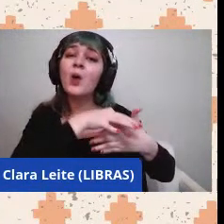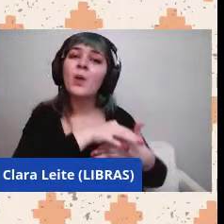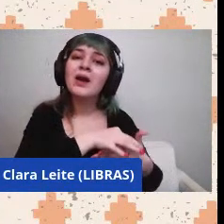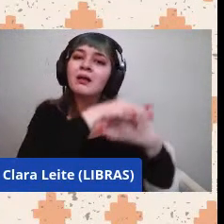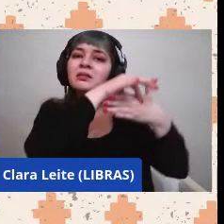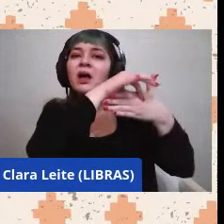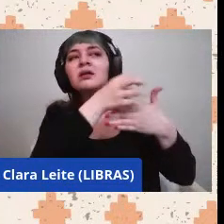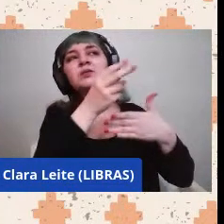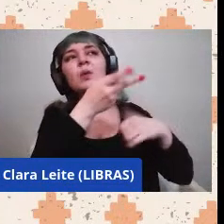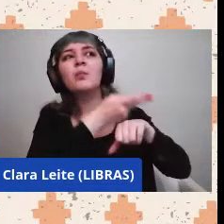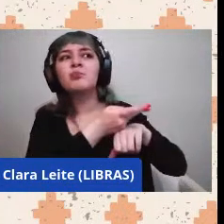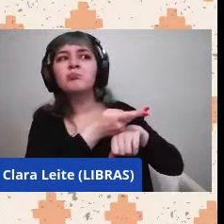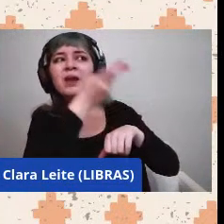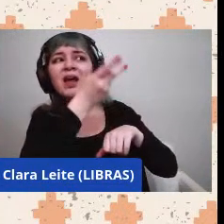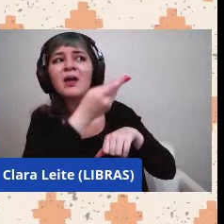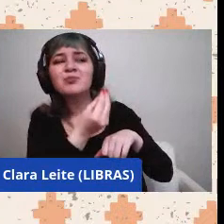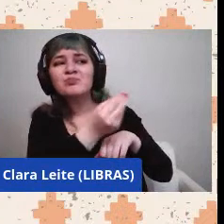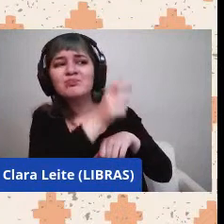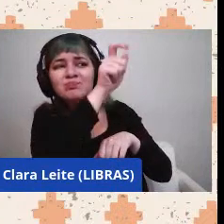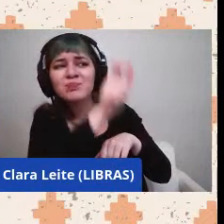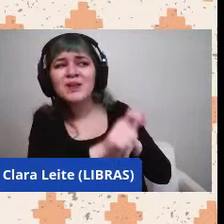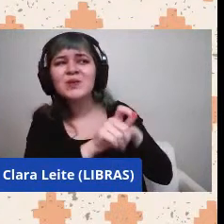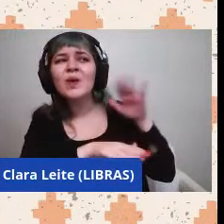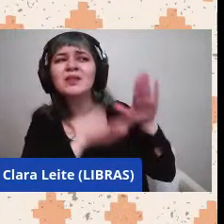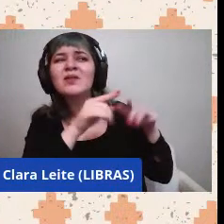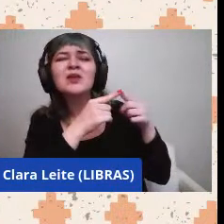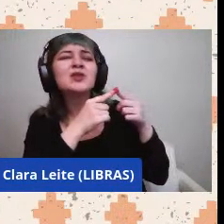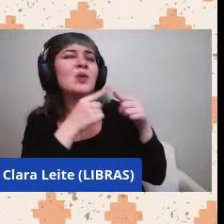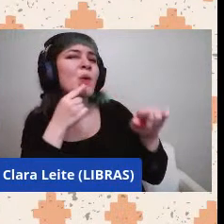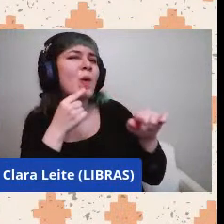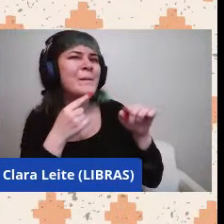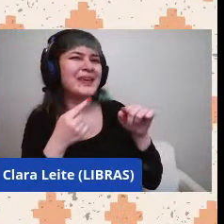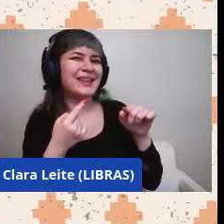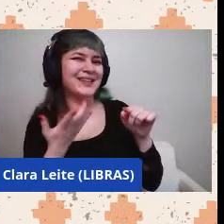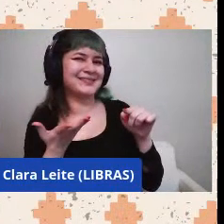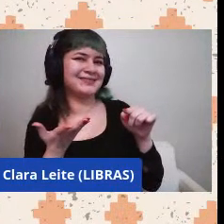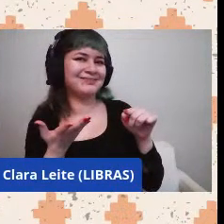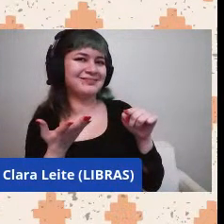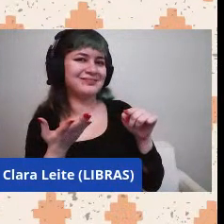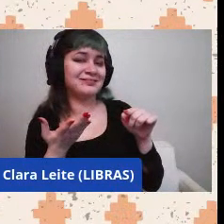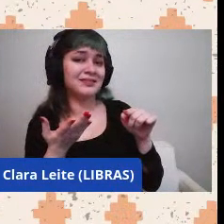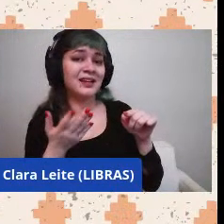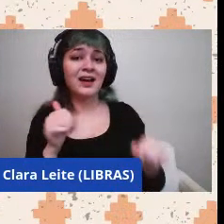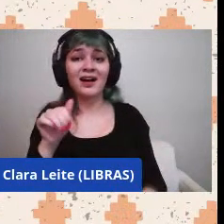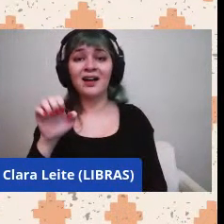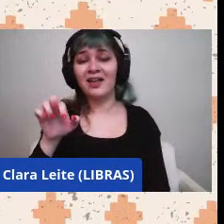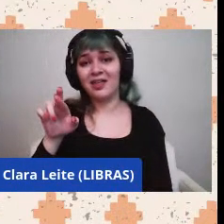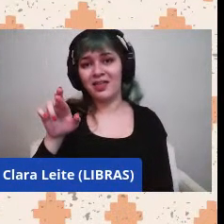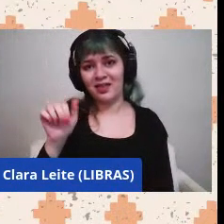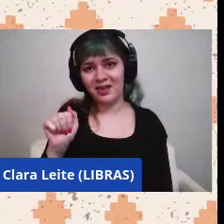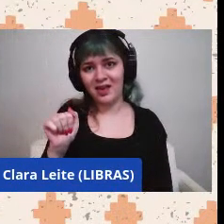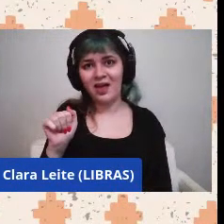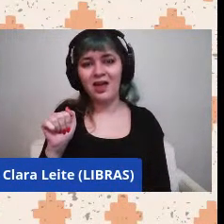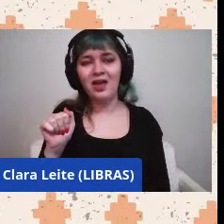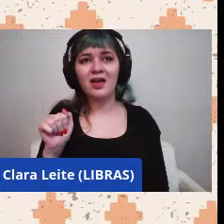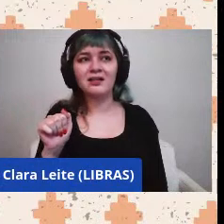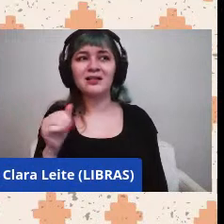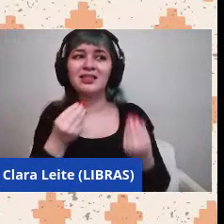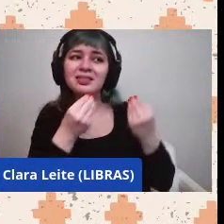particular award may not be the best fit for AERA to